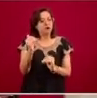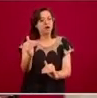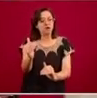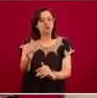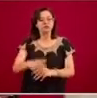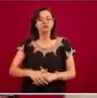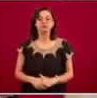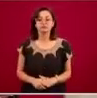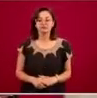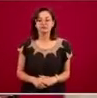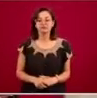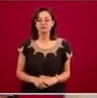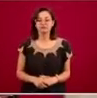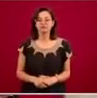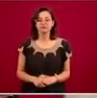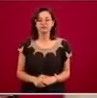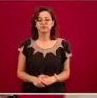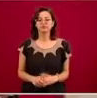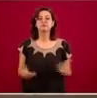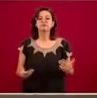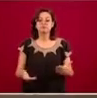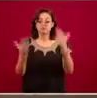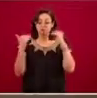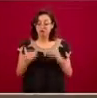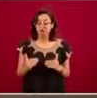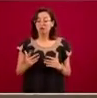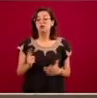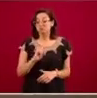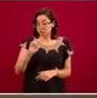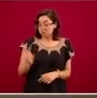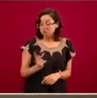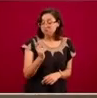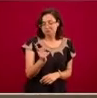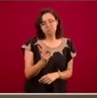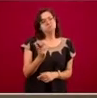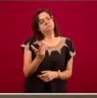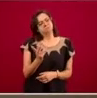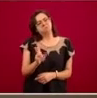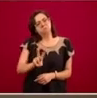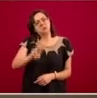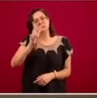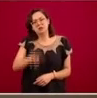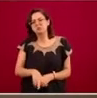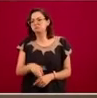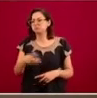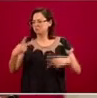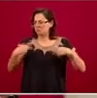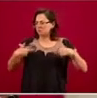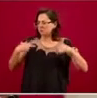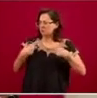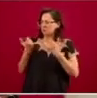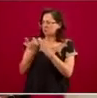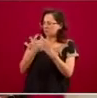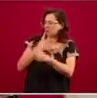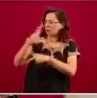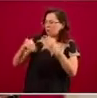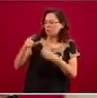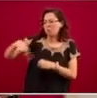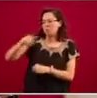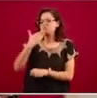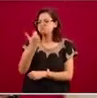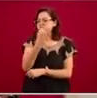these measures could extend over time to 1 month, 1 month and a half, even 2 or 3 months, if it was